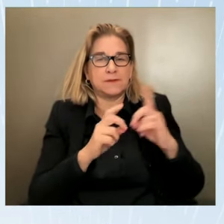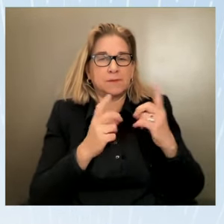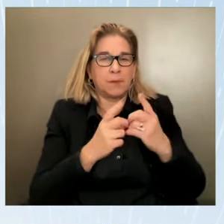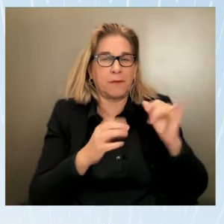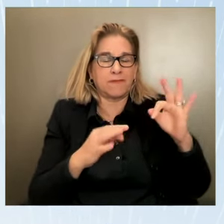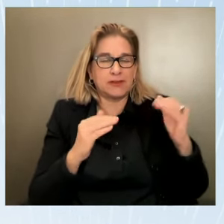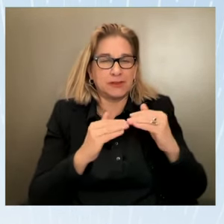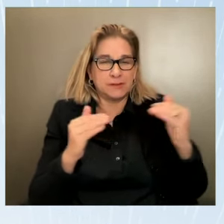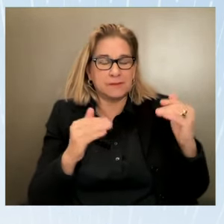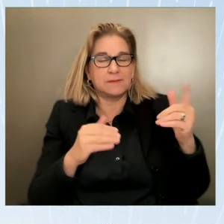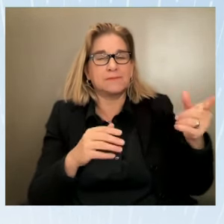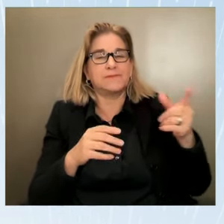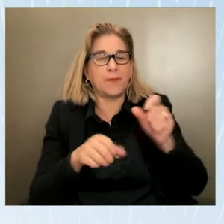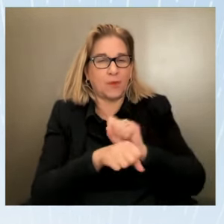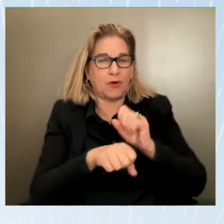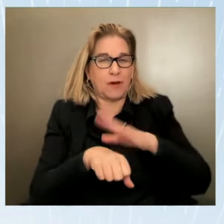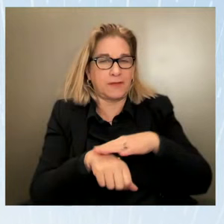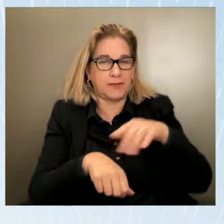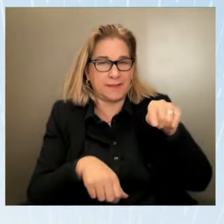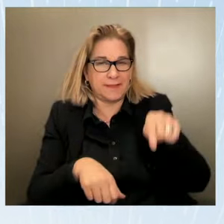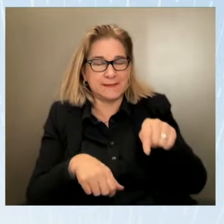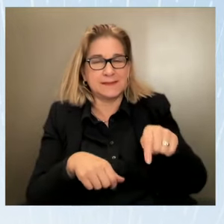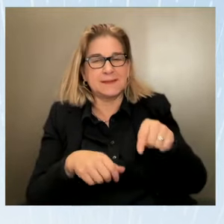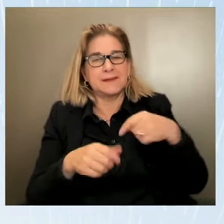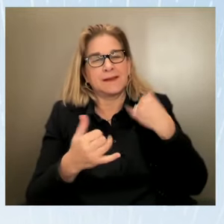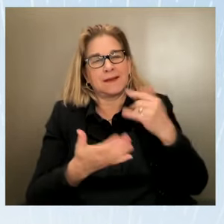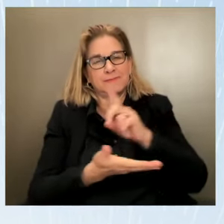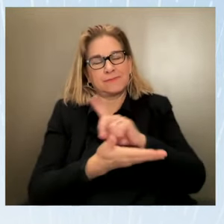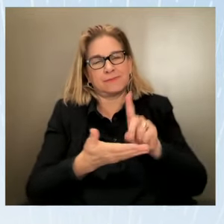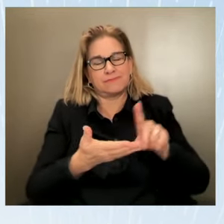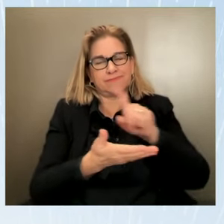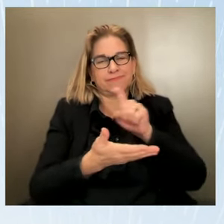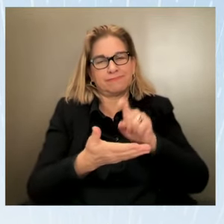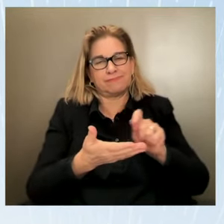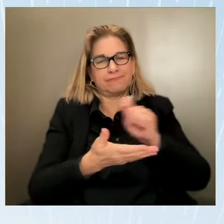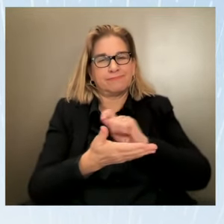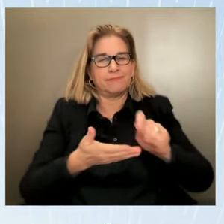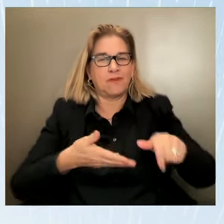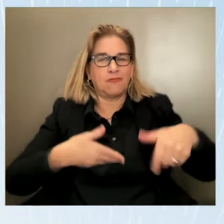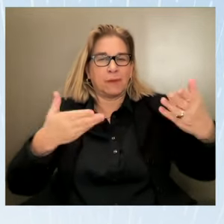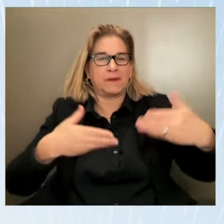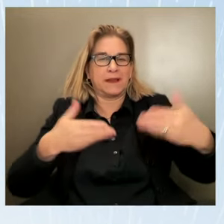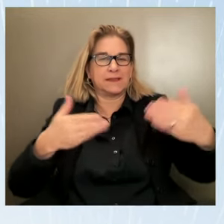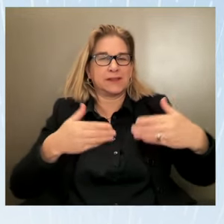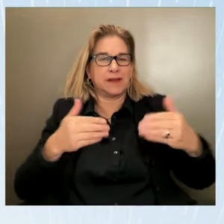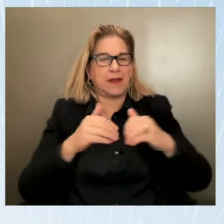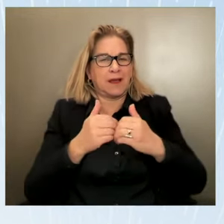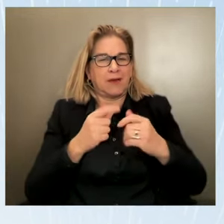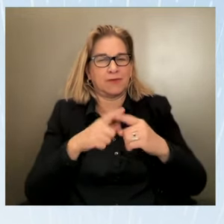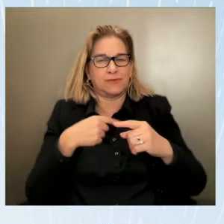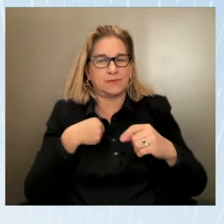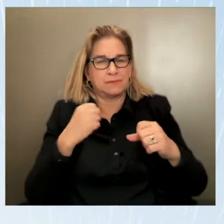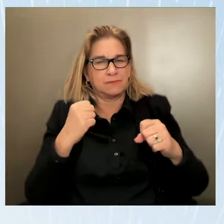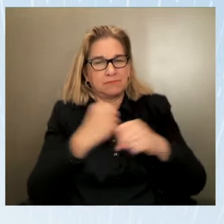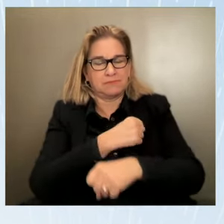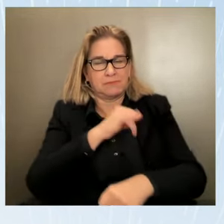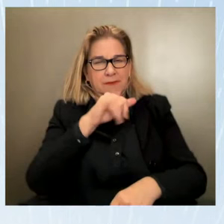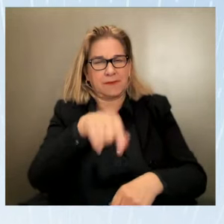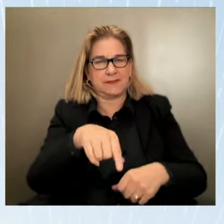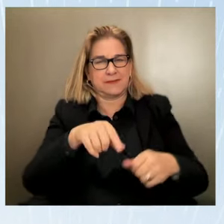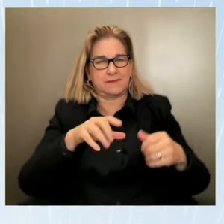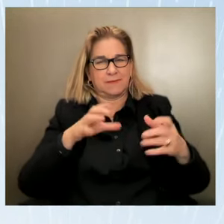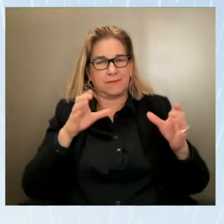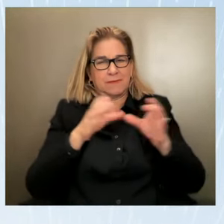to combat the MMIP crisis through the formation of 6 subcommittees. Each of these